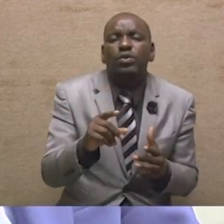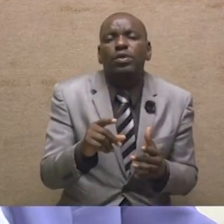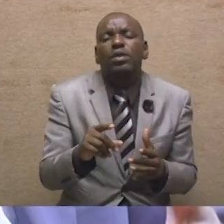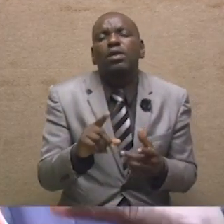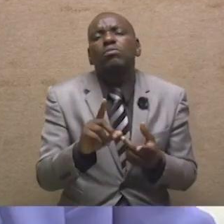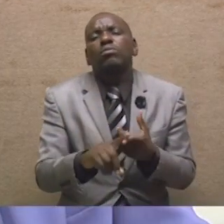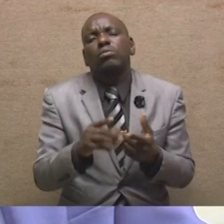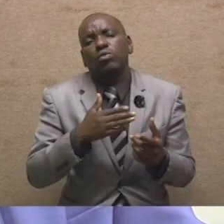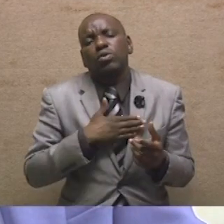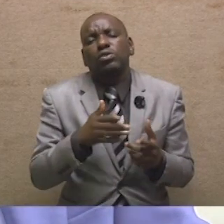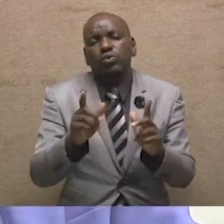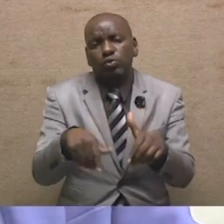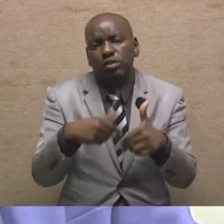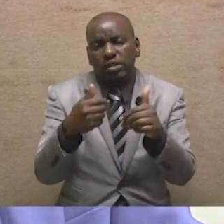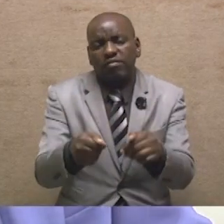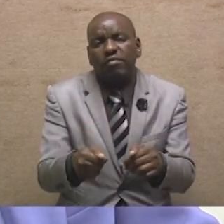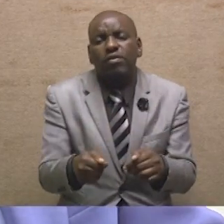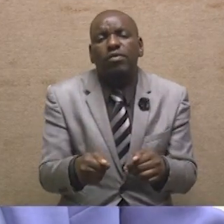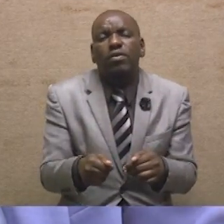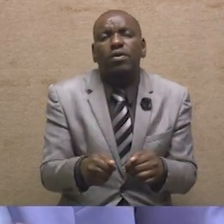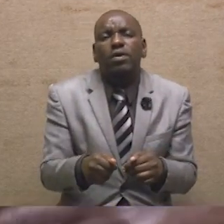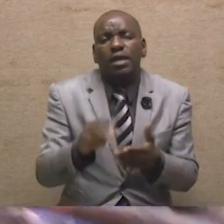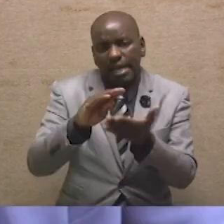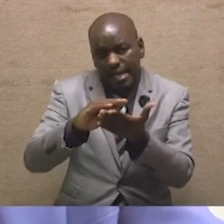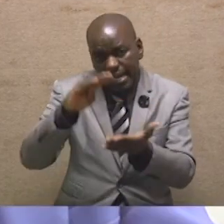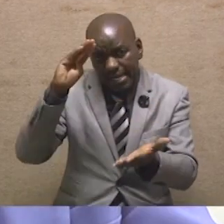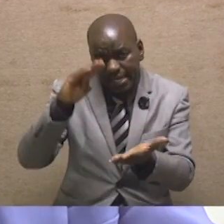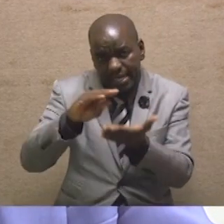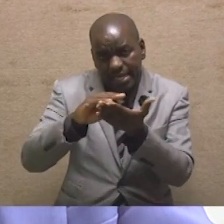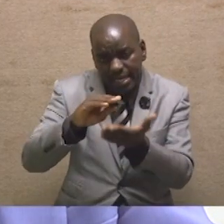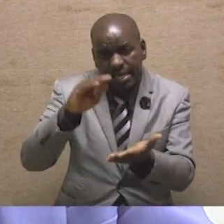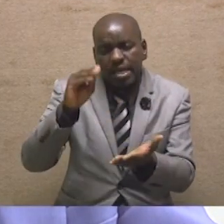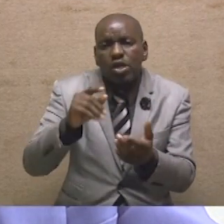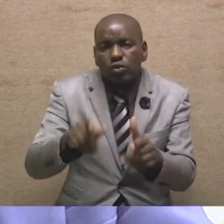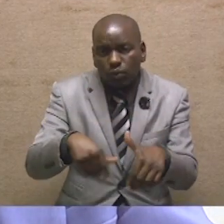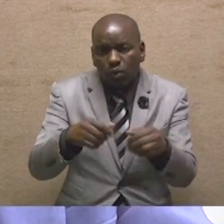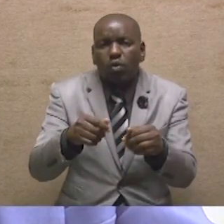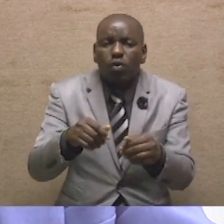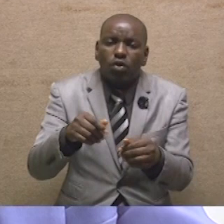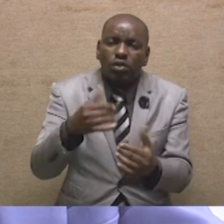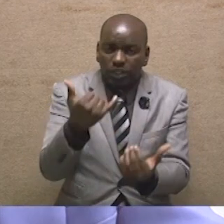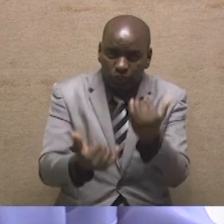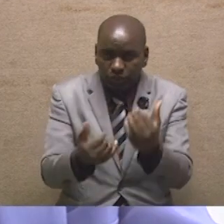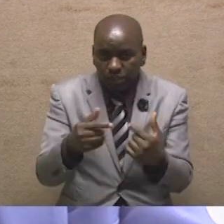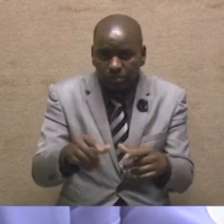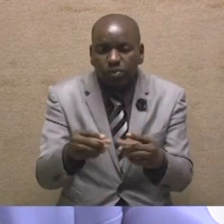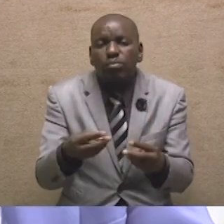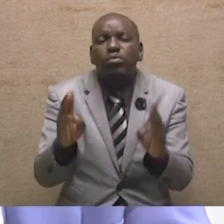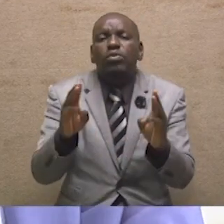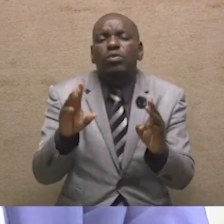therefore, someone comes along and wants to provide learning to those